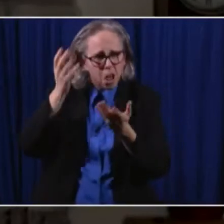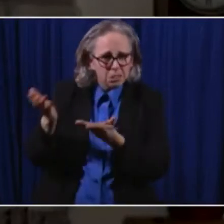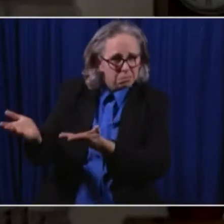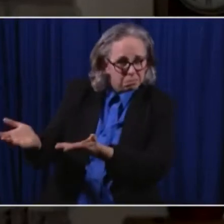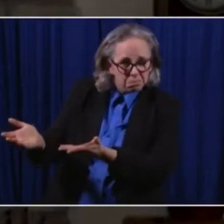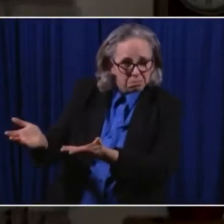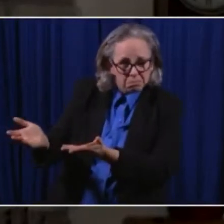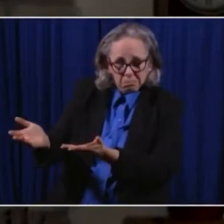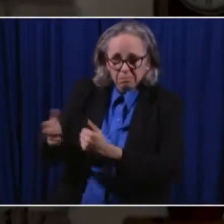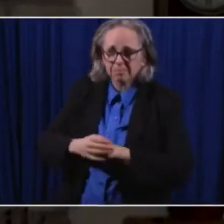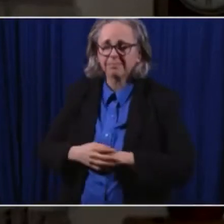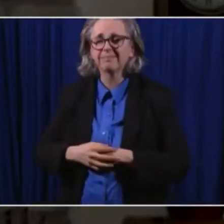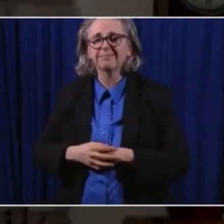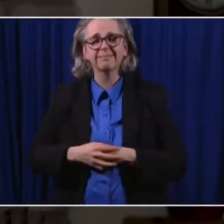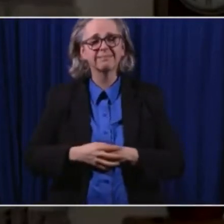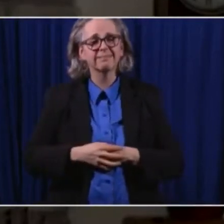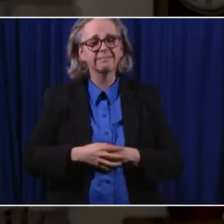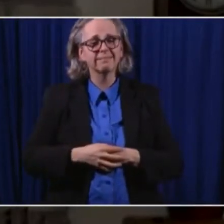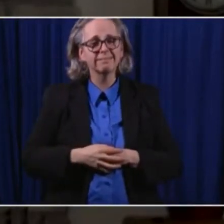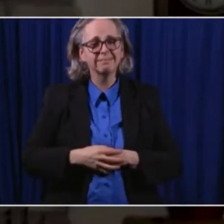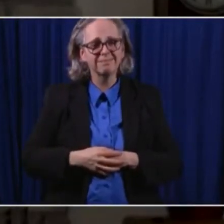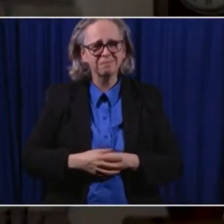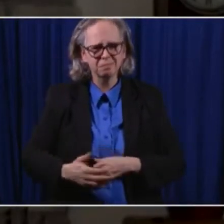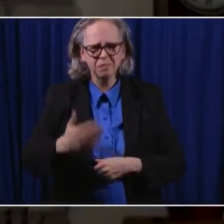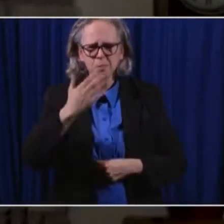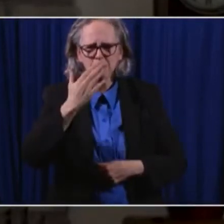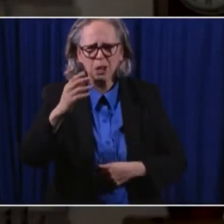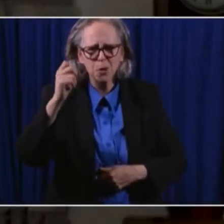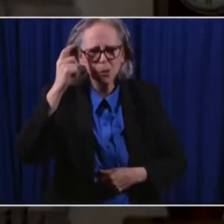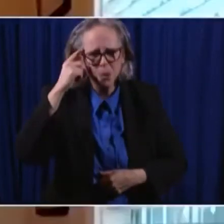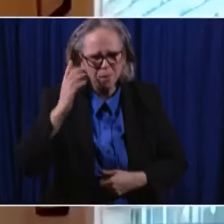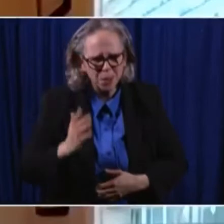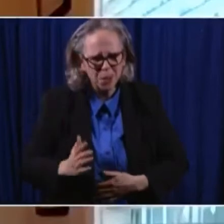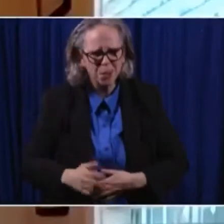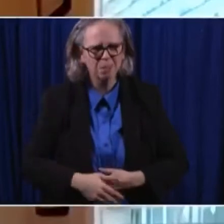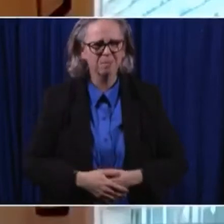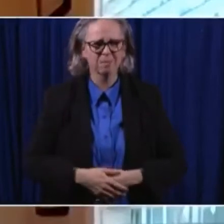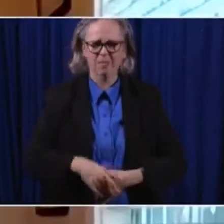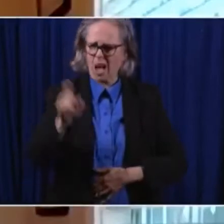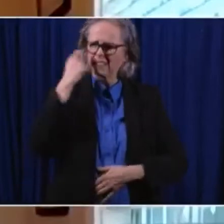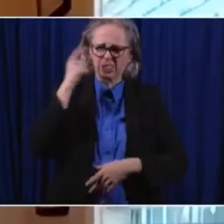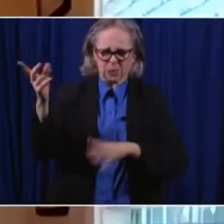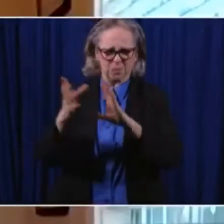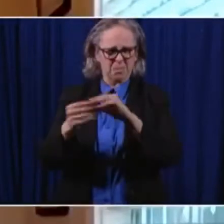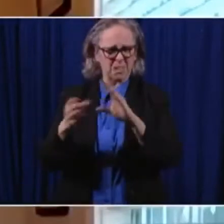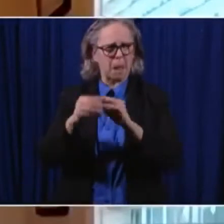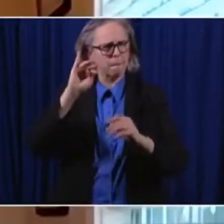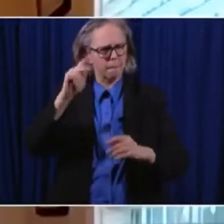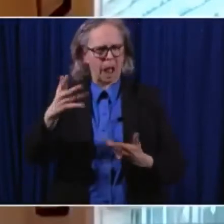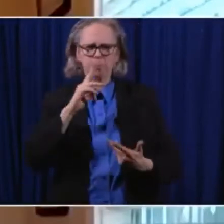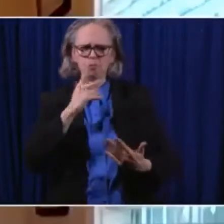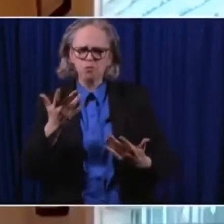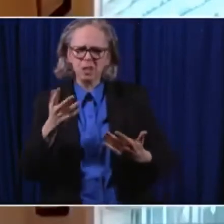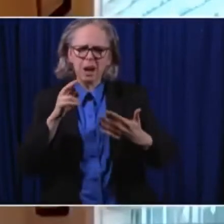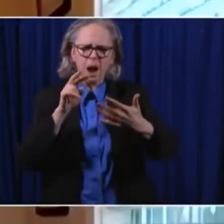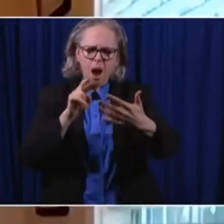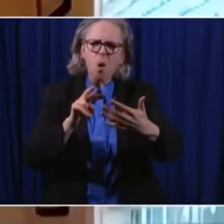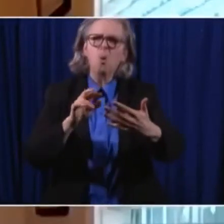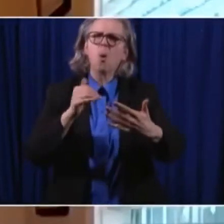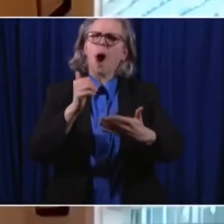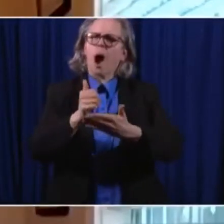as far as the spread. Thank you, Governor. Well, as you indicated, when we look at that map, we can see that up to and through